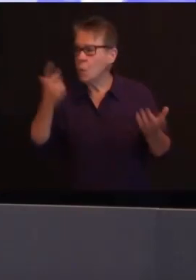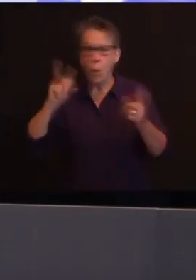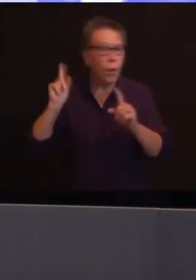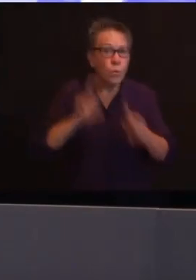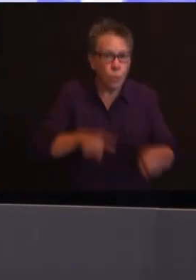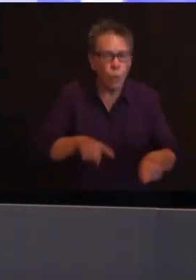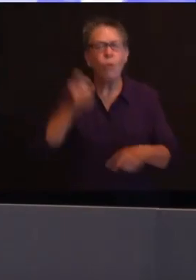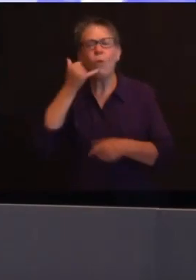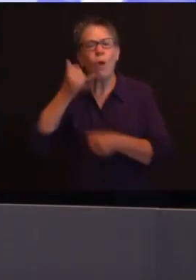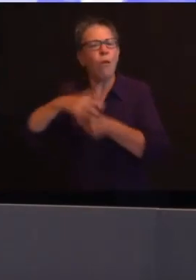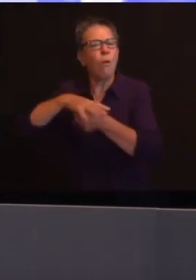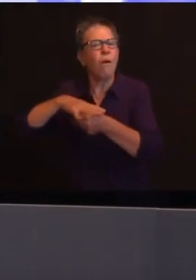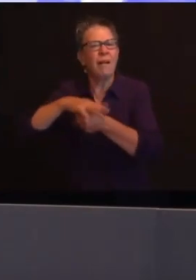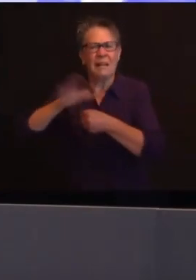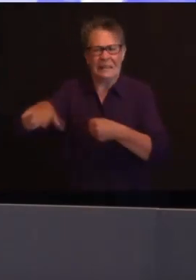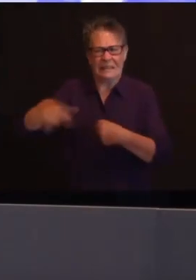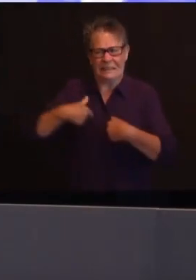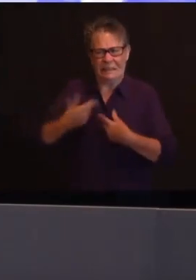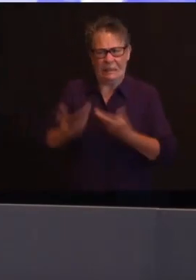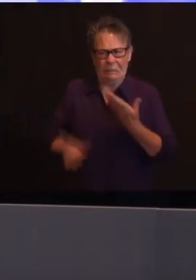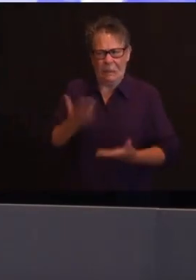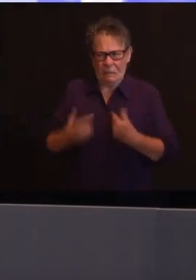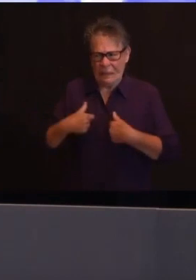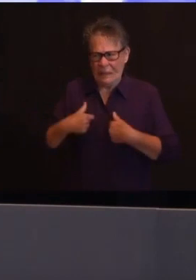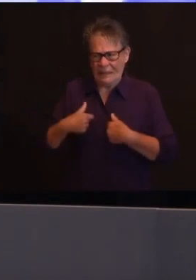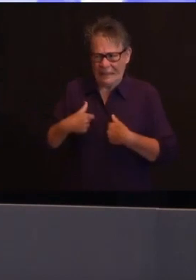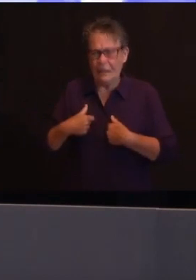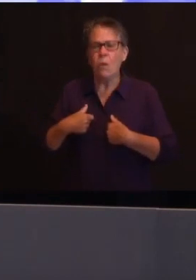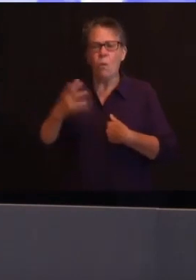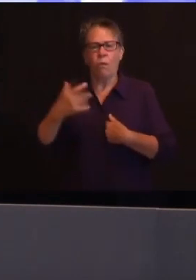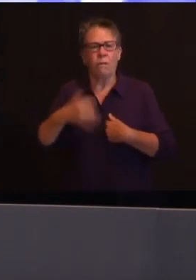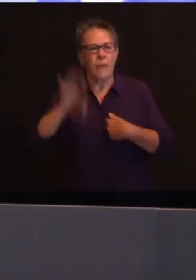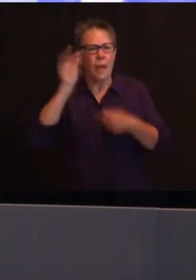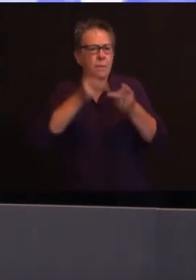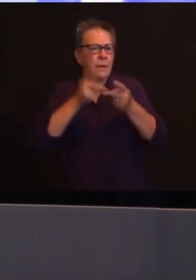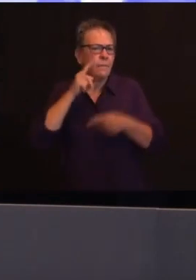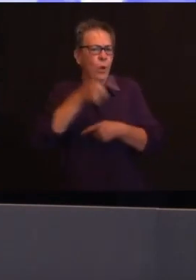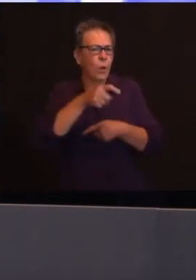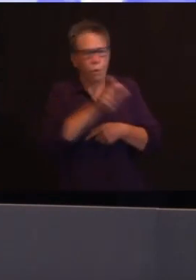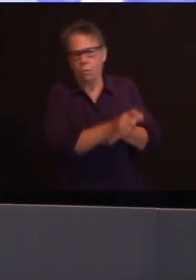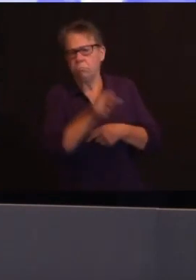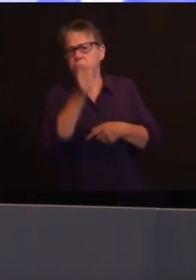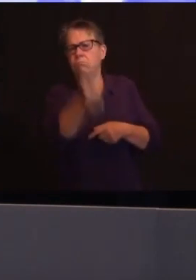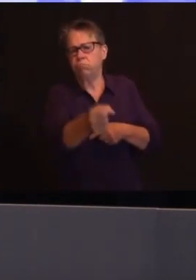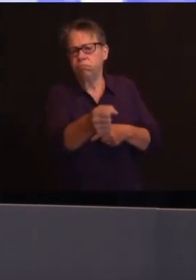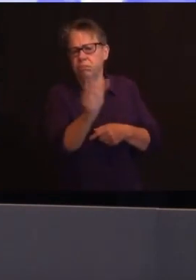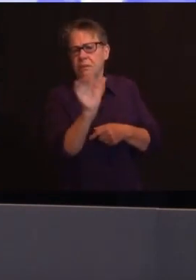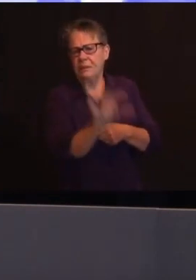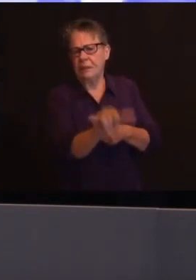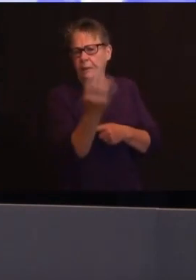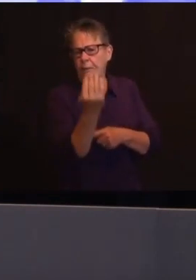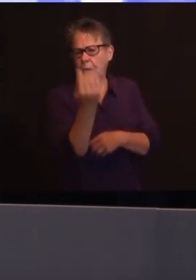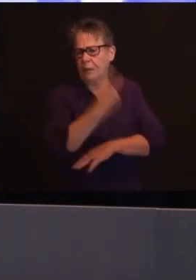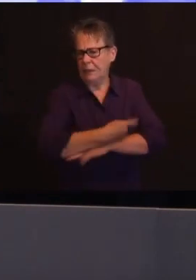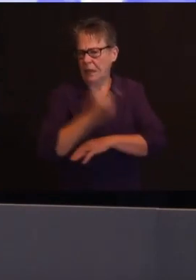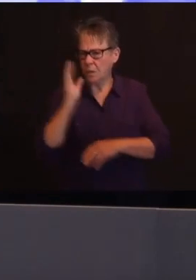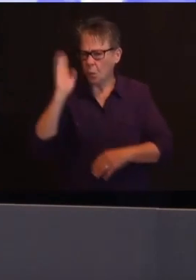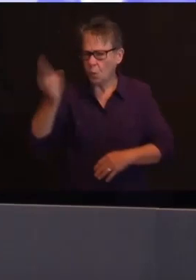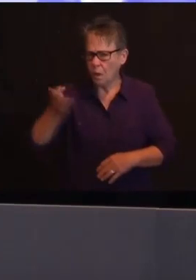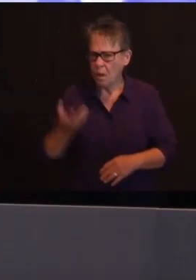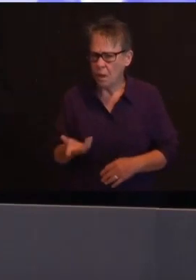their quarantine period if needed. For example, Burlington County has contracted with 2 hotels,